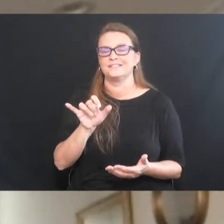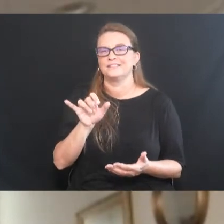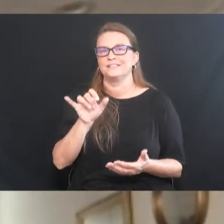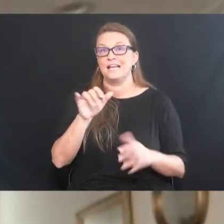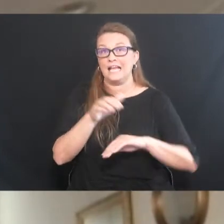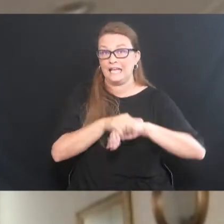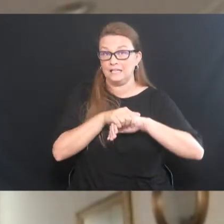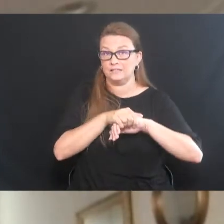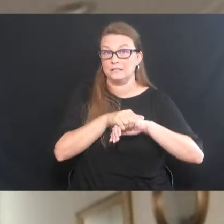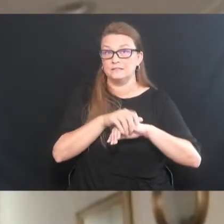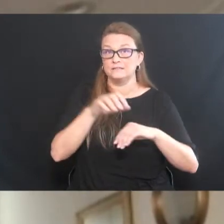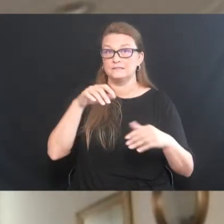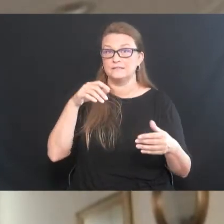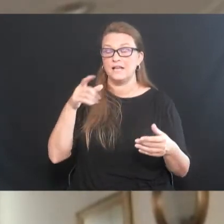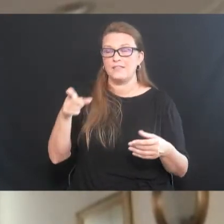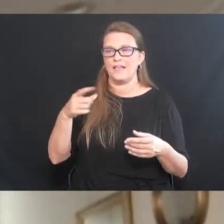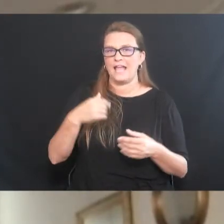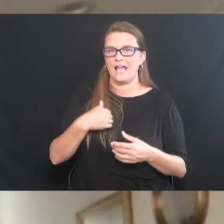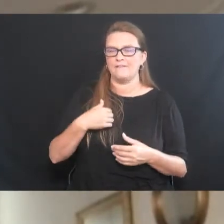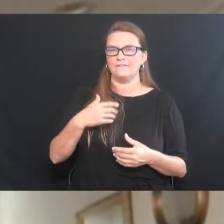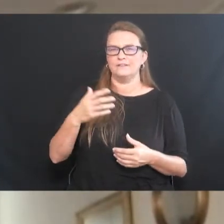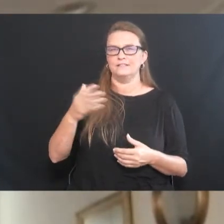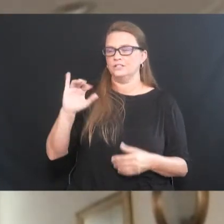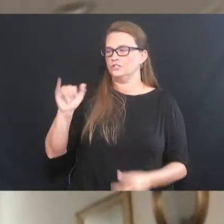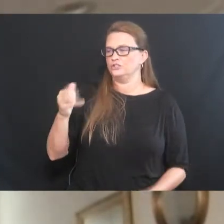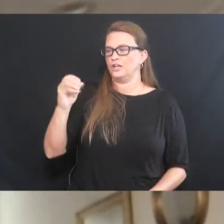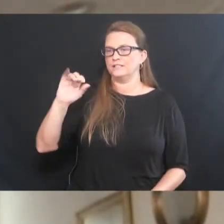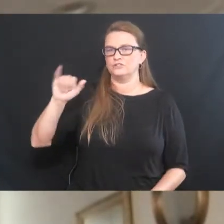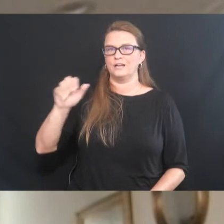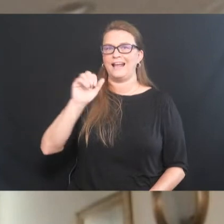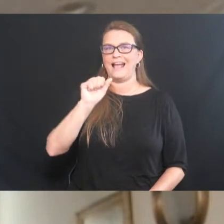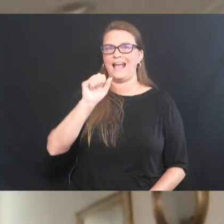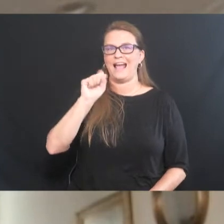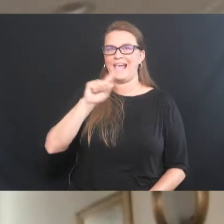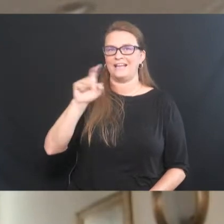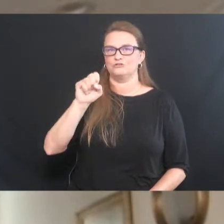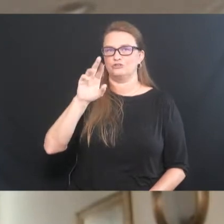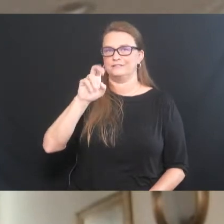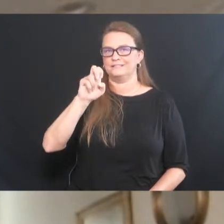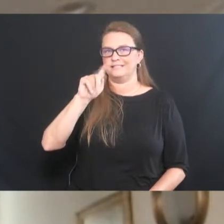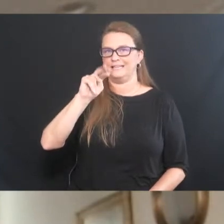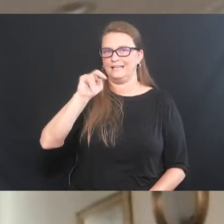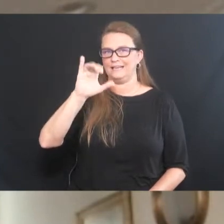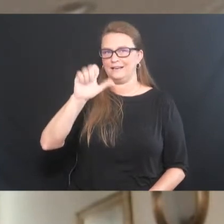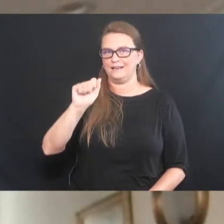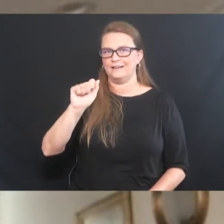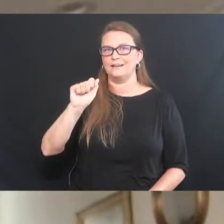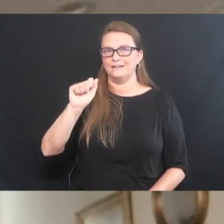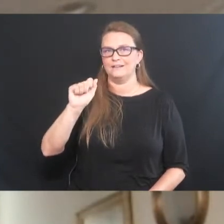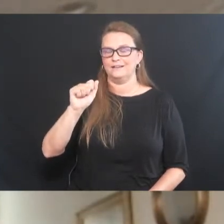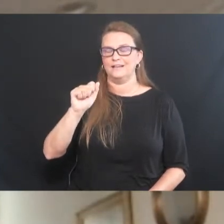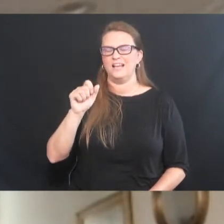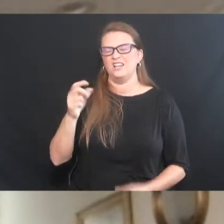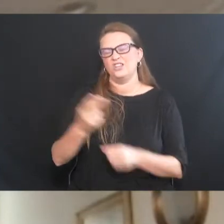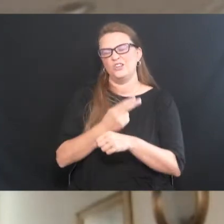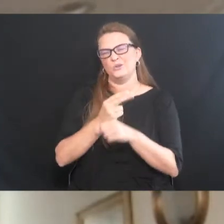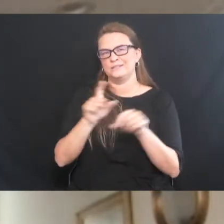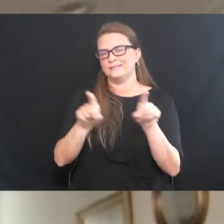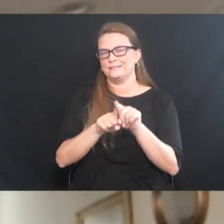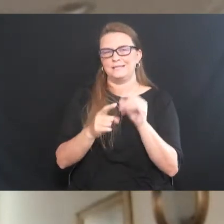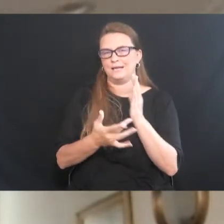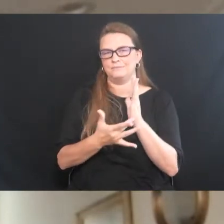a similar vaccine to Johnson & Johnson, the AstraZeneca vaccine, both using the same sort of technology